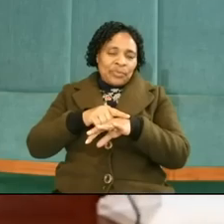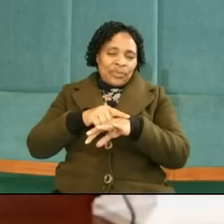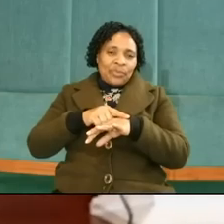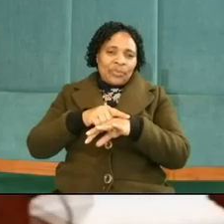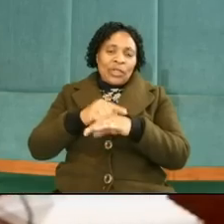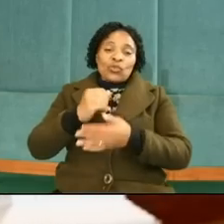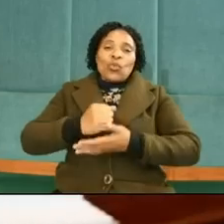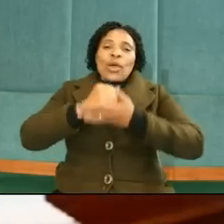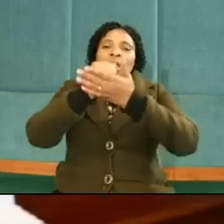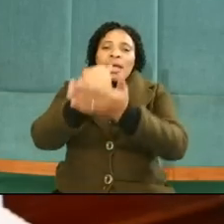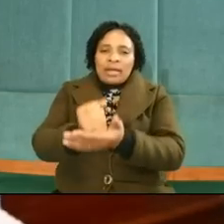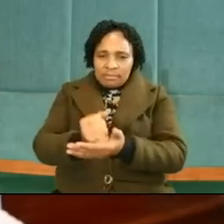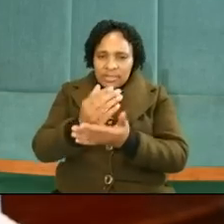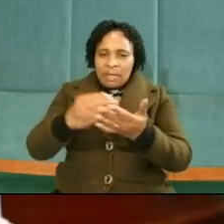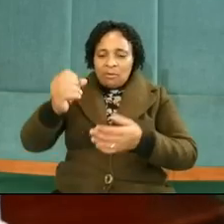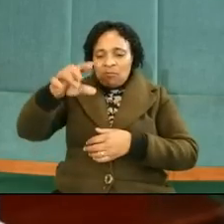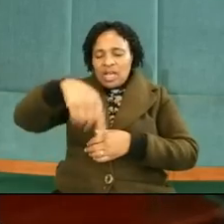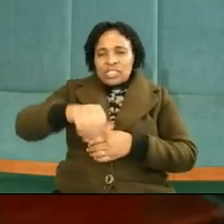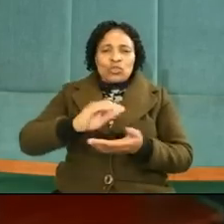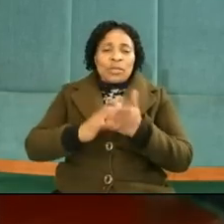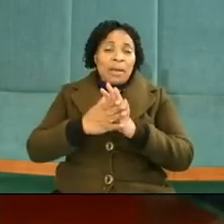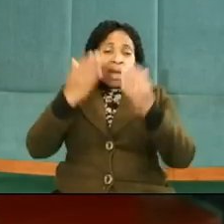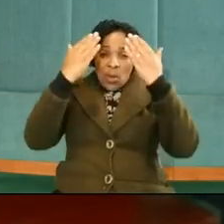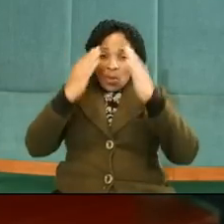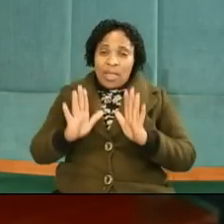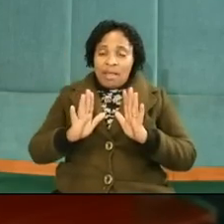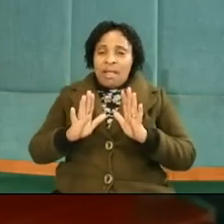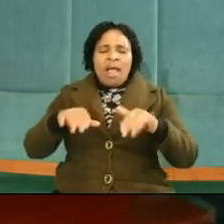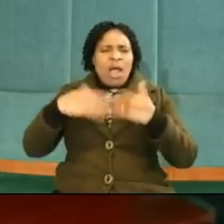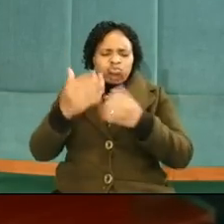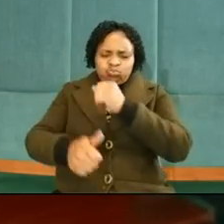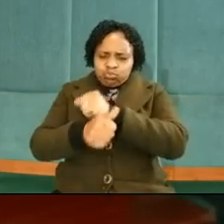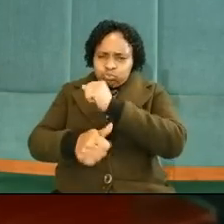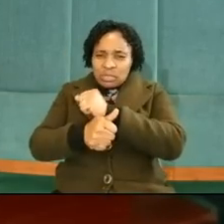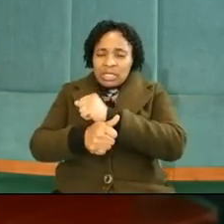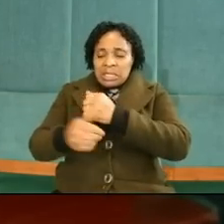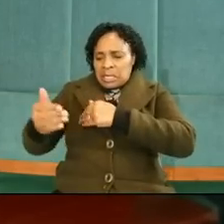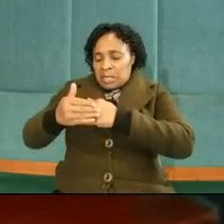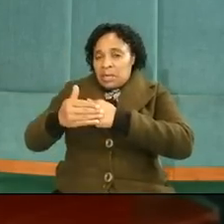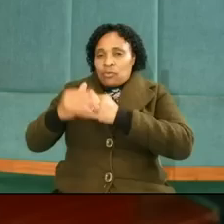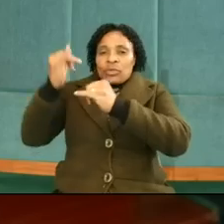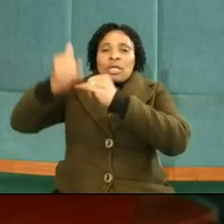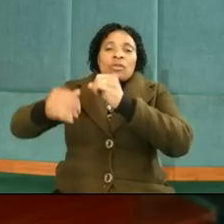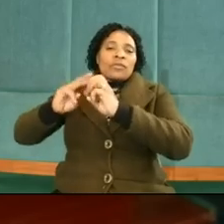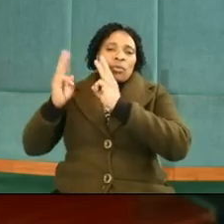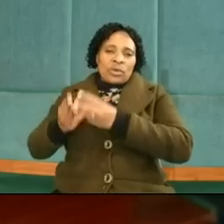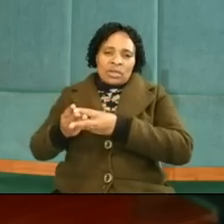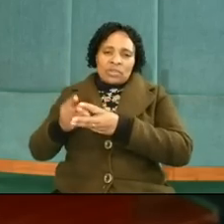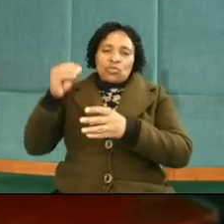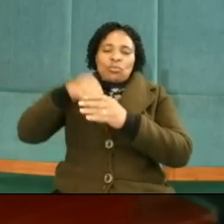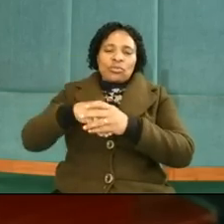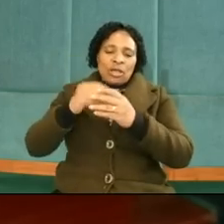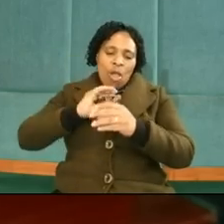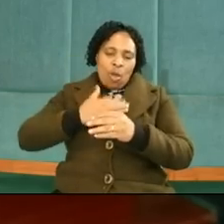one more time, to help some of us become aware of how dangerously close we are to the end of the world and to put our